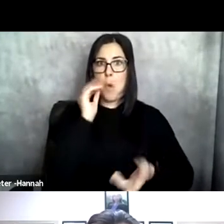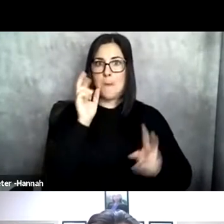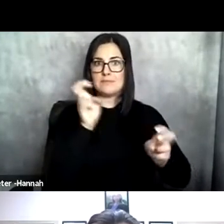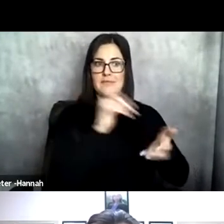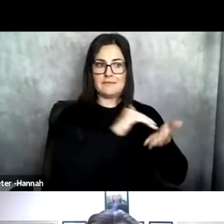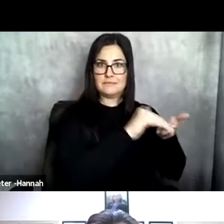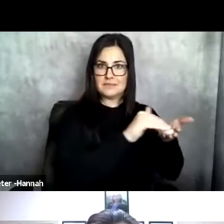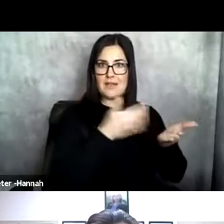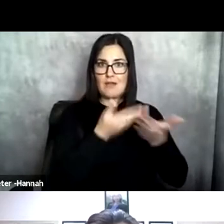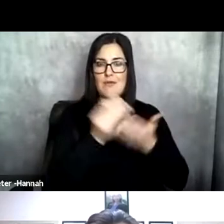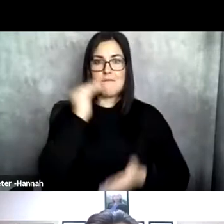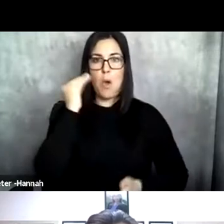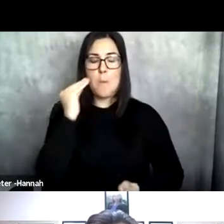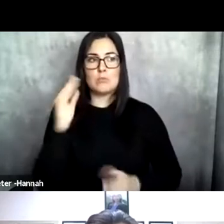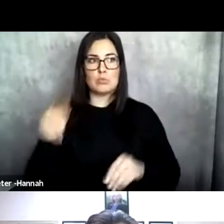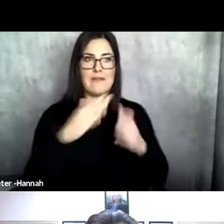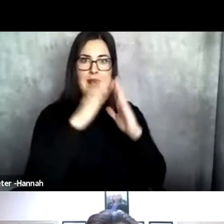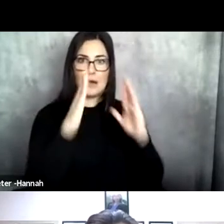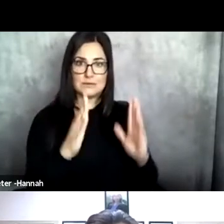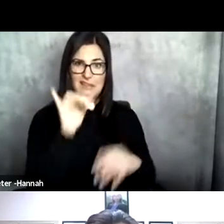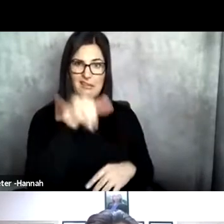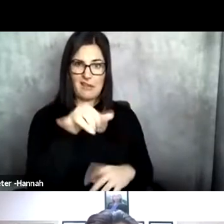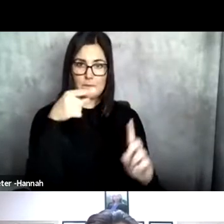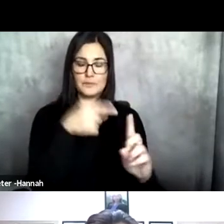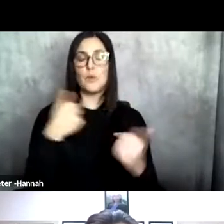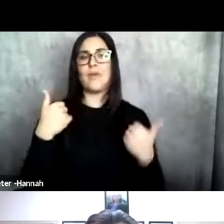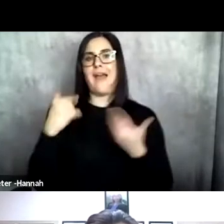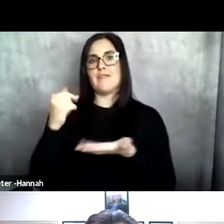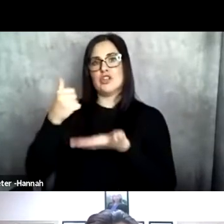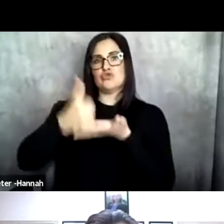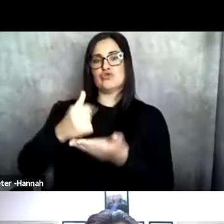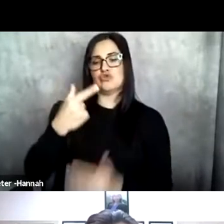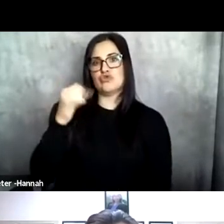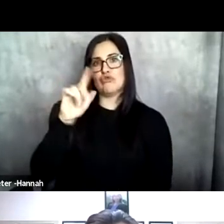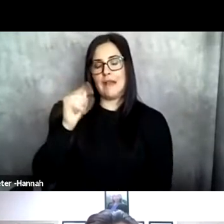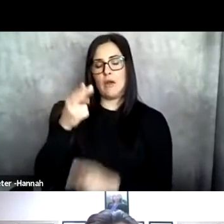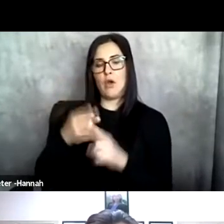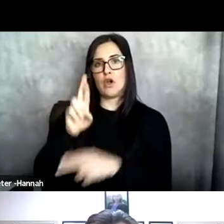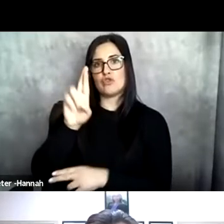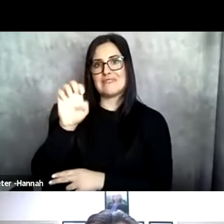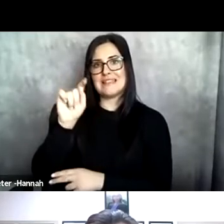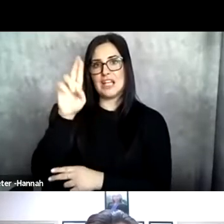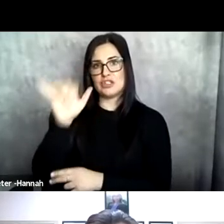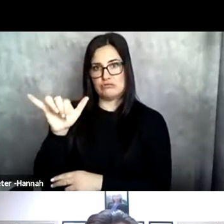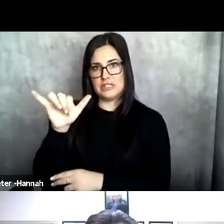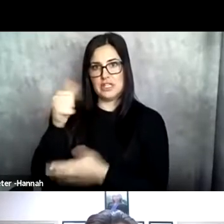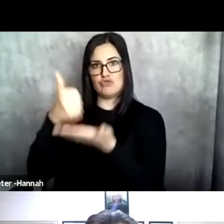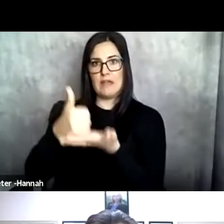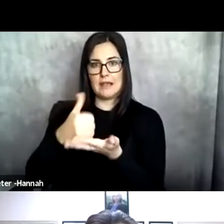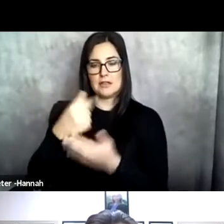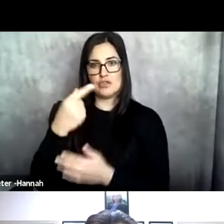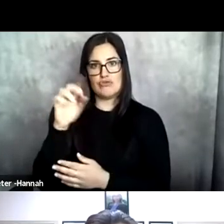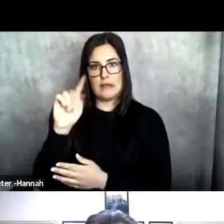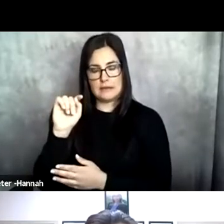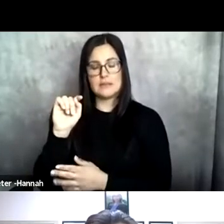is there's the California Reentry Grant, right? The Reentry Grant is I believe it's under